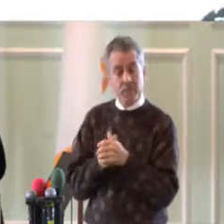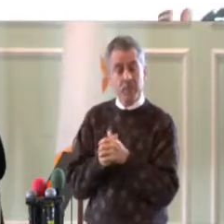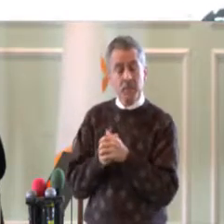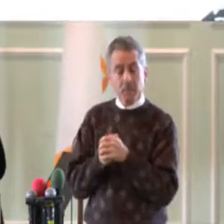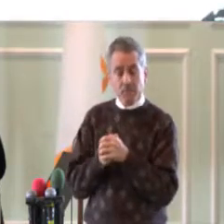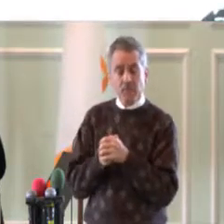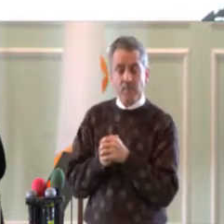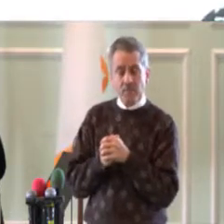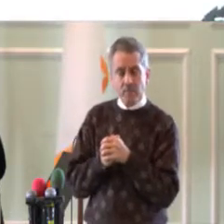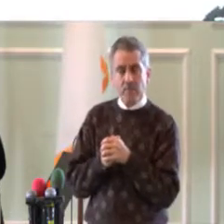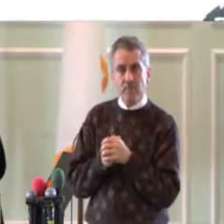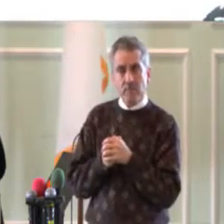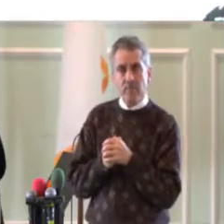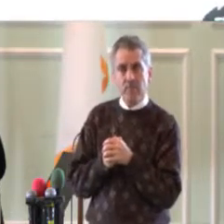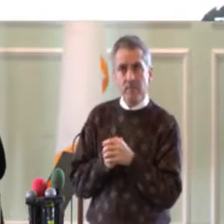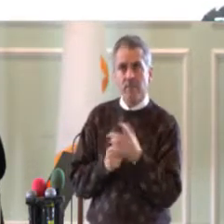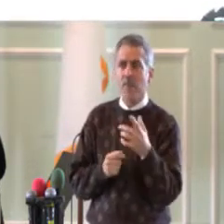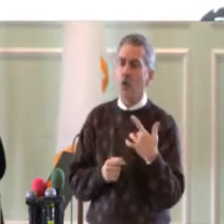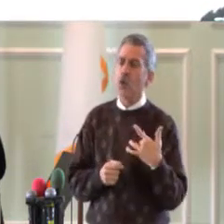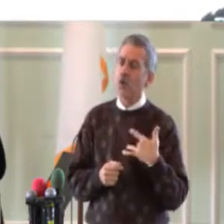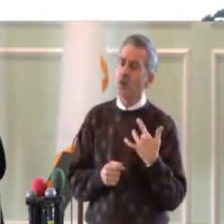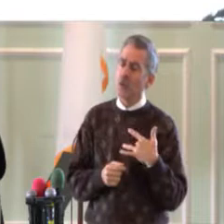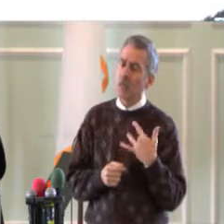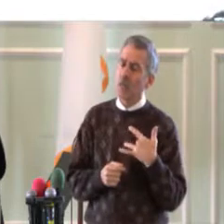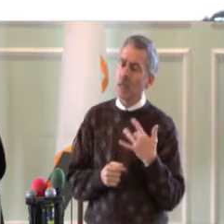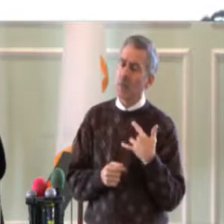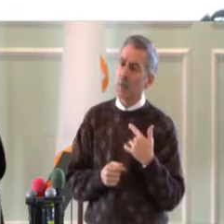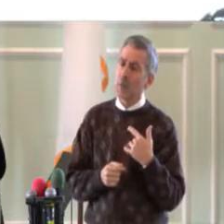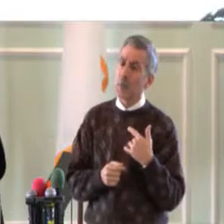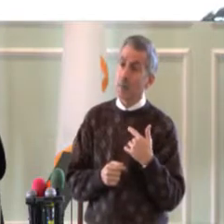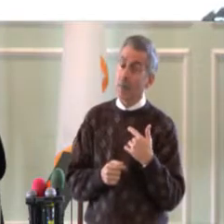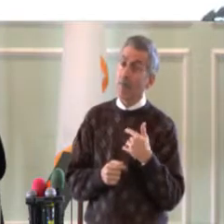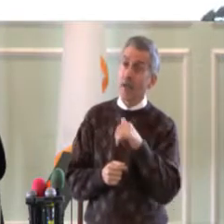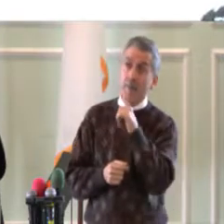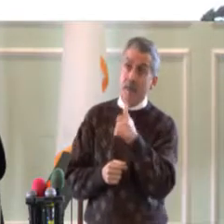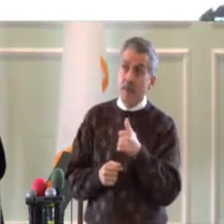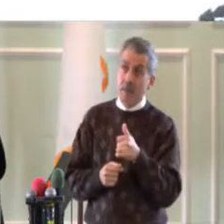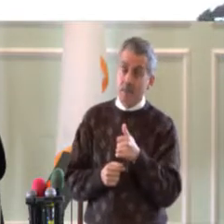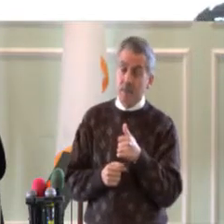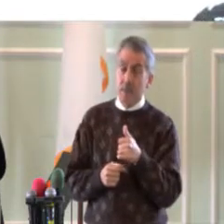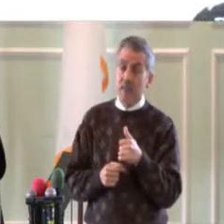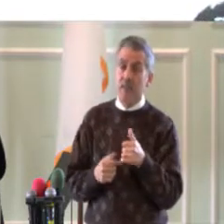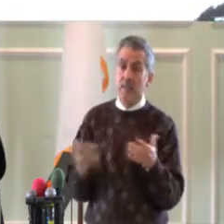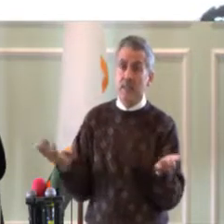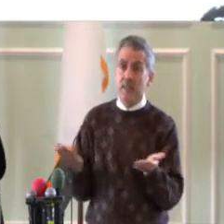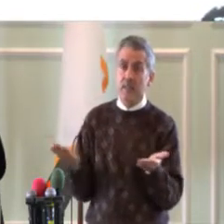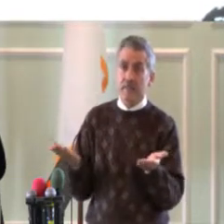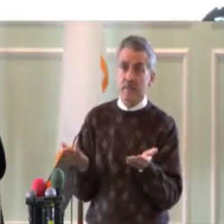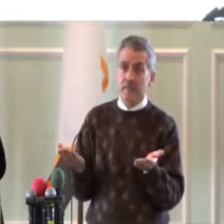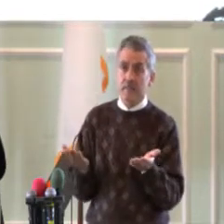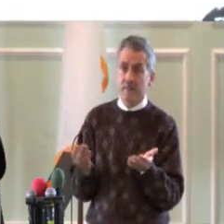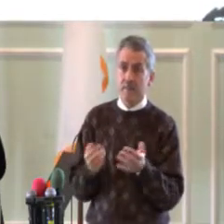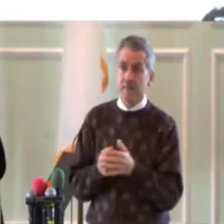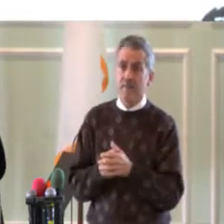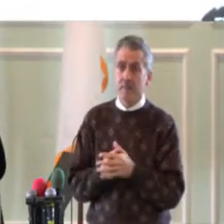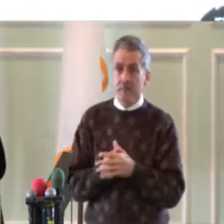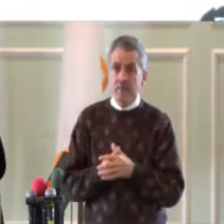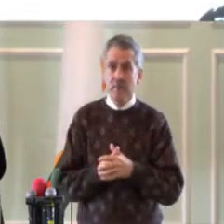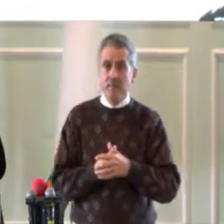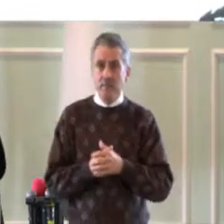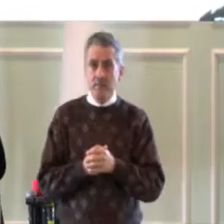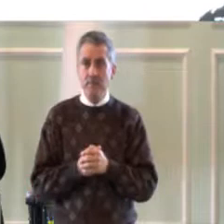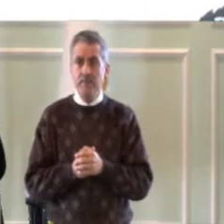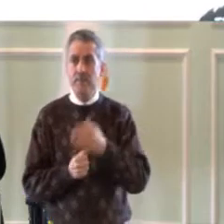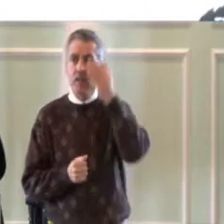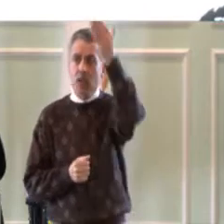Even though sometimes you feel that I am not here, I am here. God is always present. Amen? God